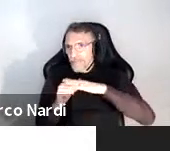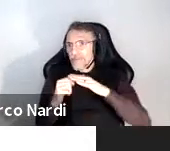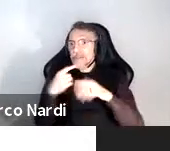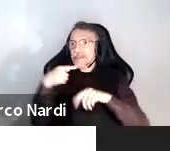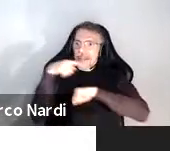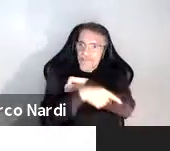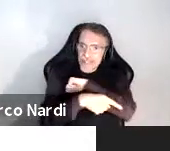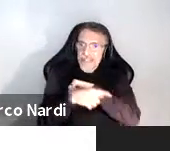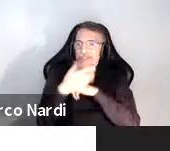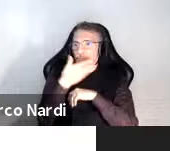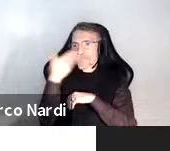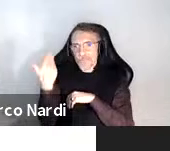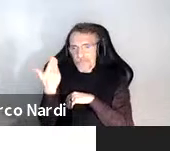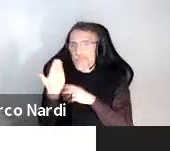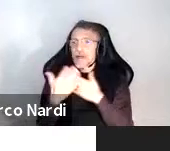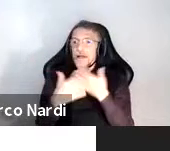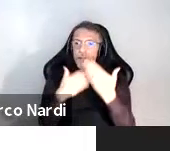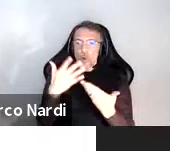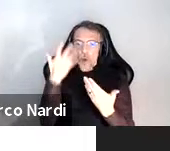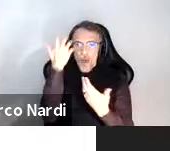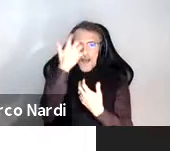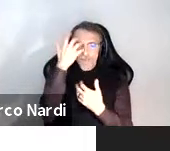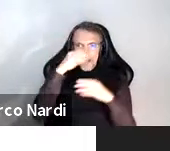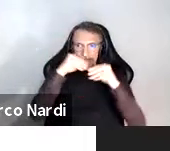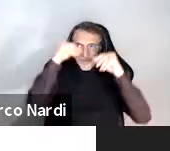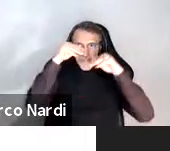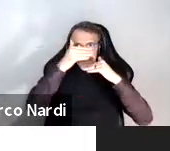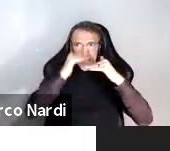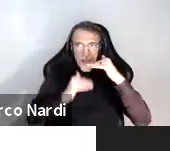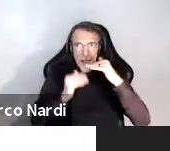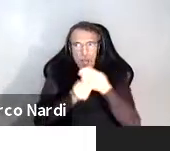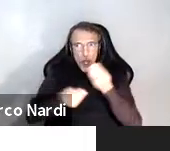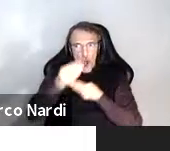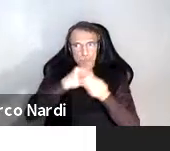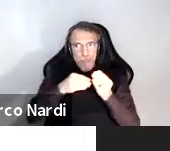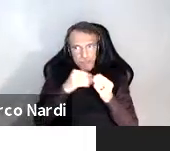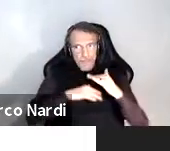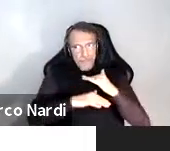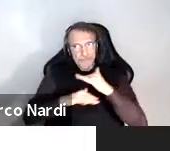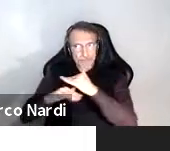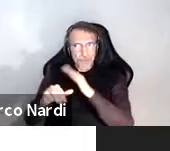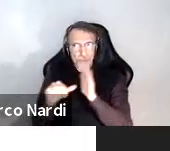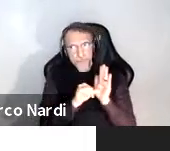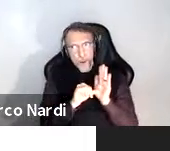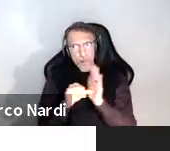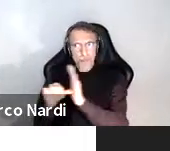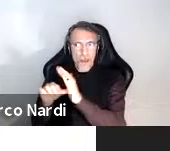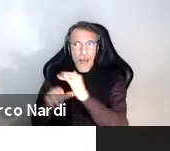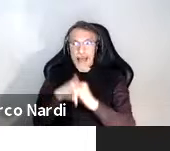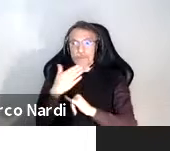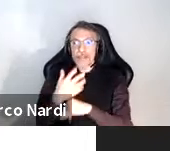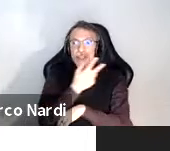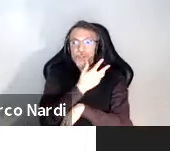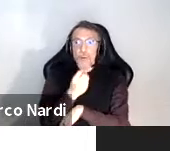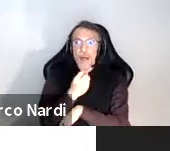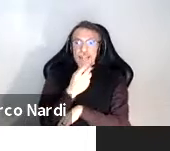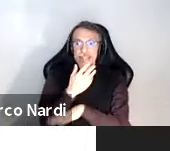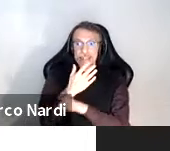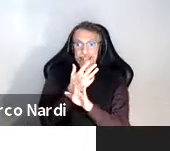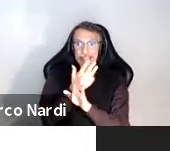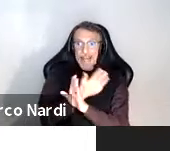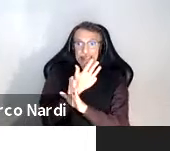were the conditions that the African, sub-Saharan African economies found themselves at the end of 2019, just prior to